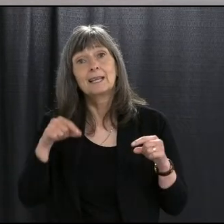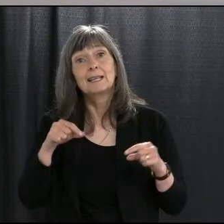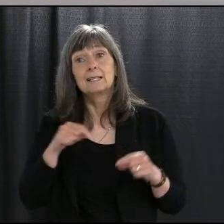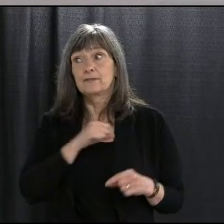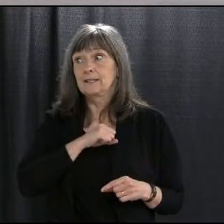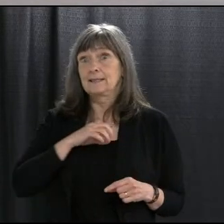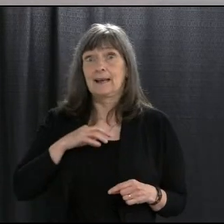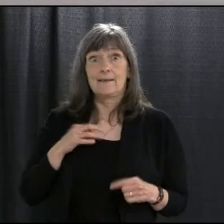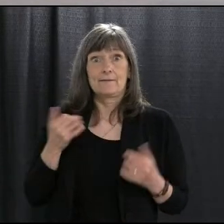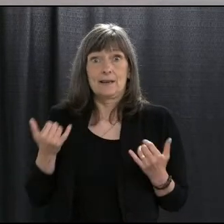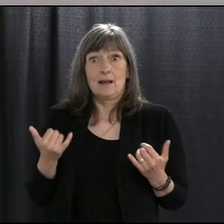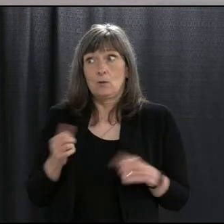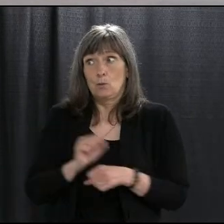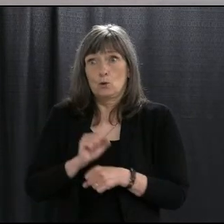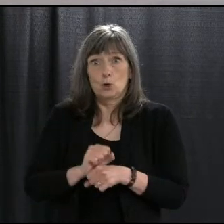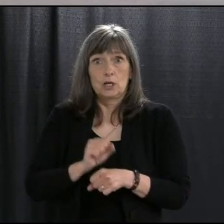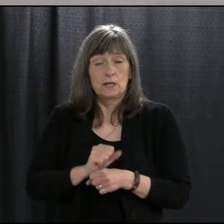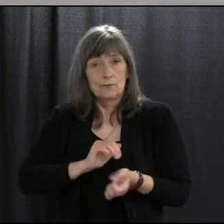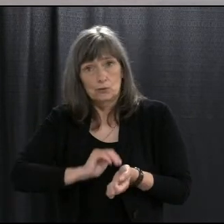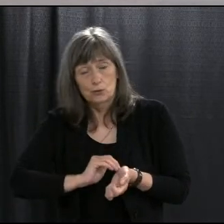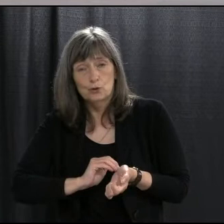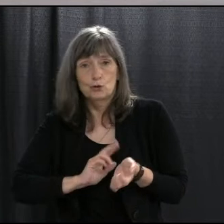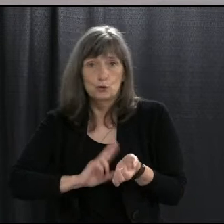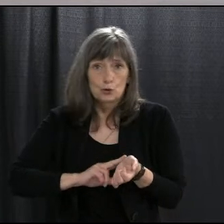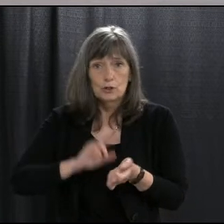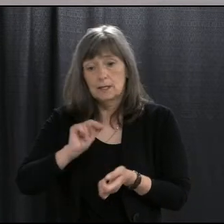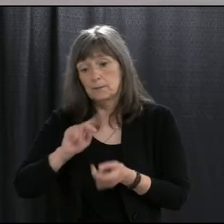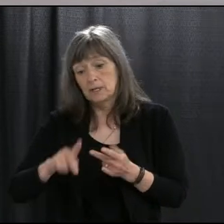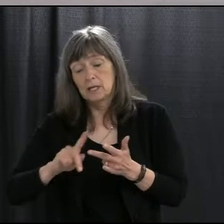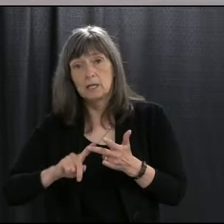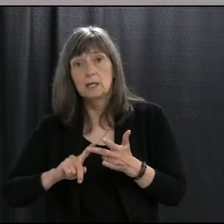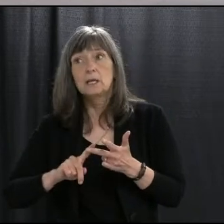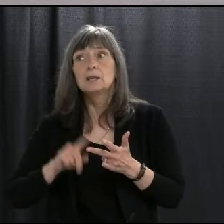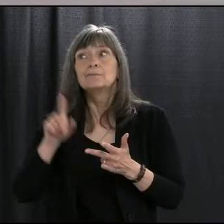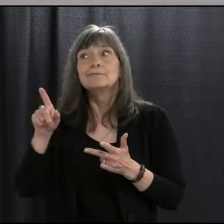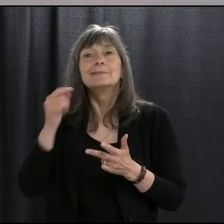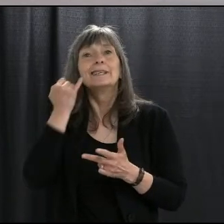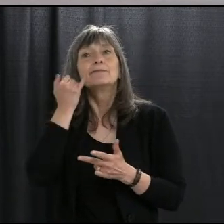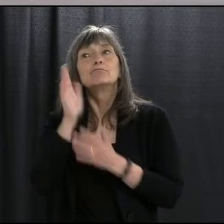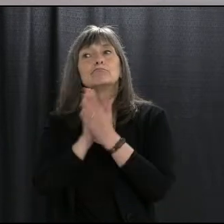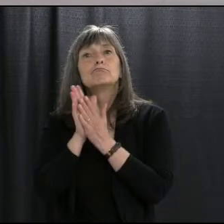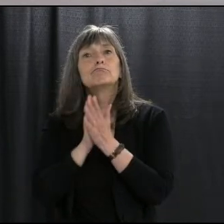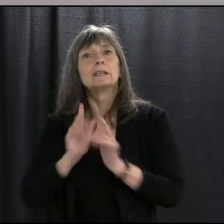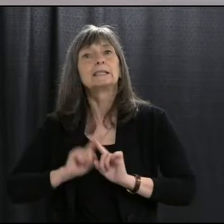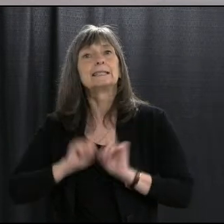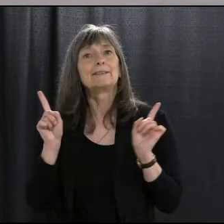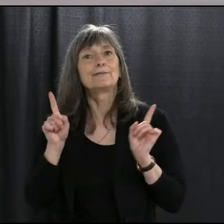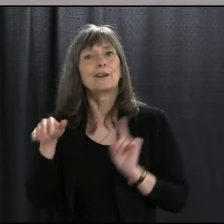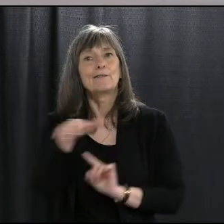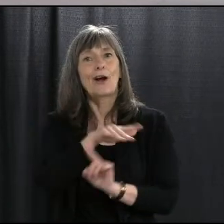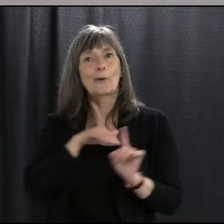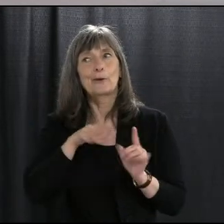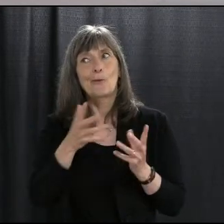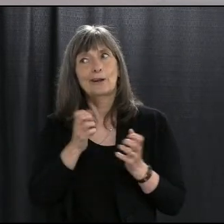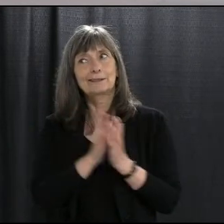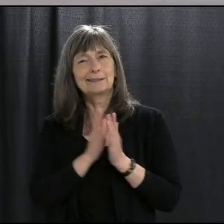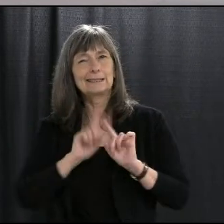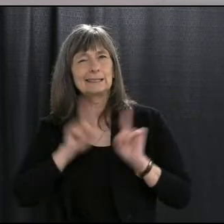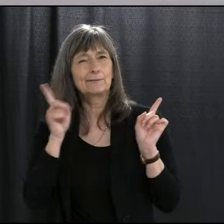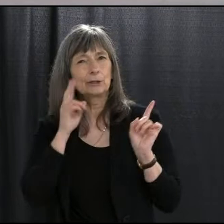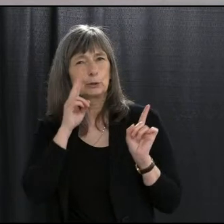current pool of physicians, nurse practitioners, nurses to work in a different environment, and that's what we heard from other jurisdictions, is that it